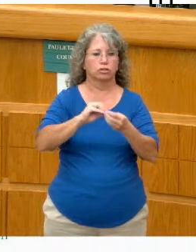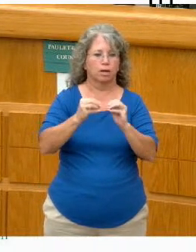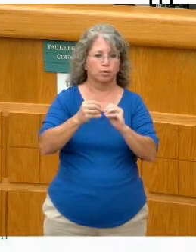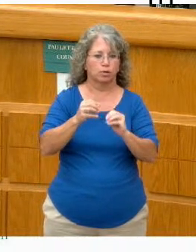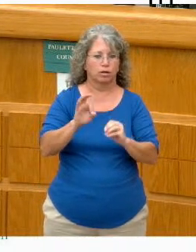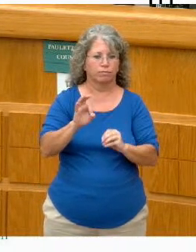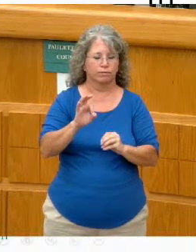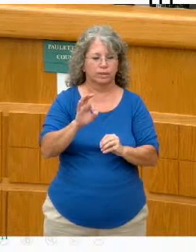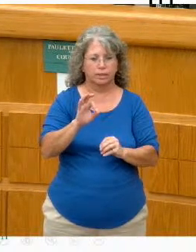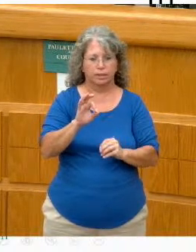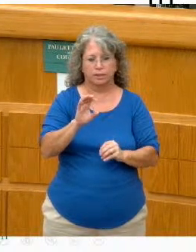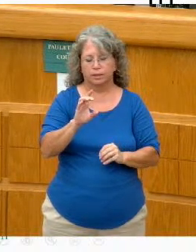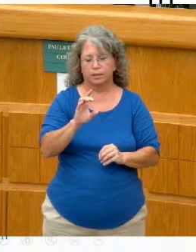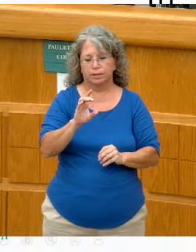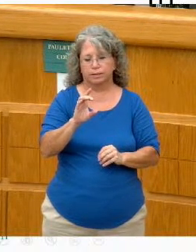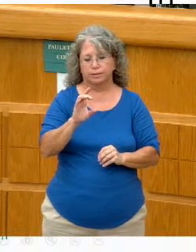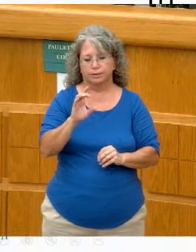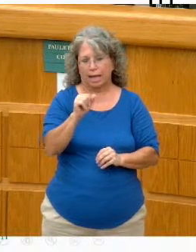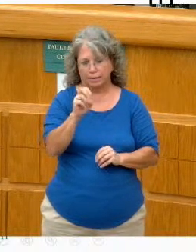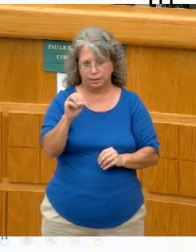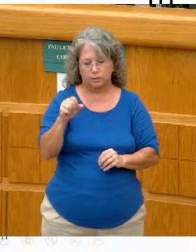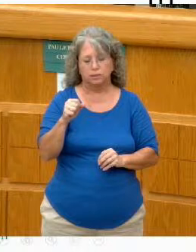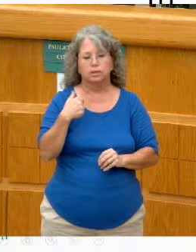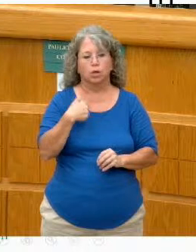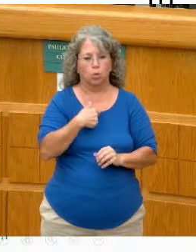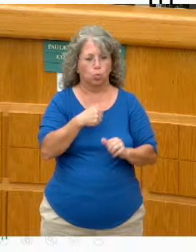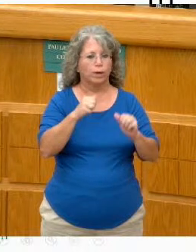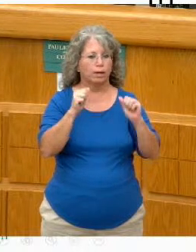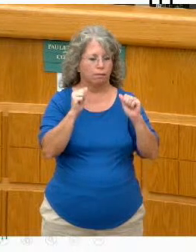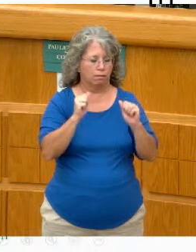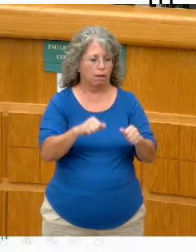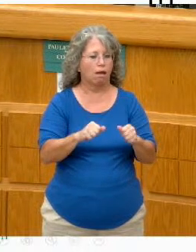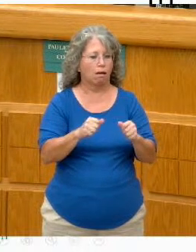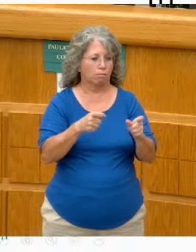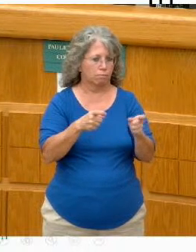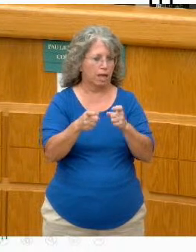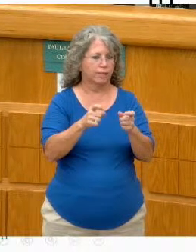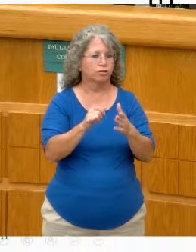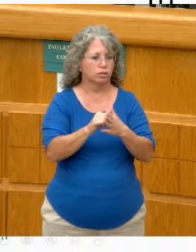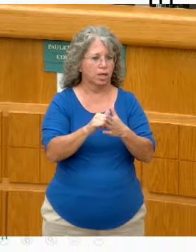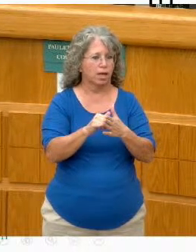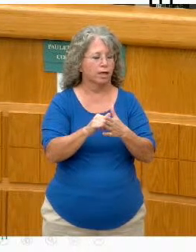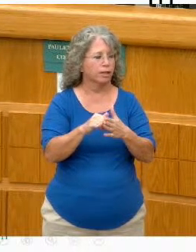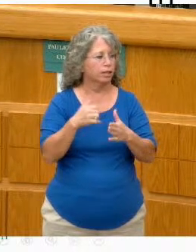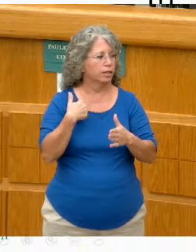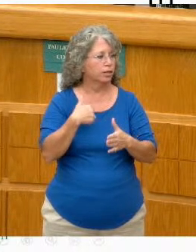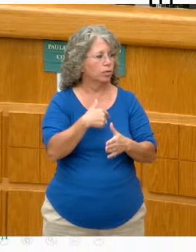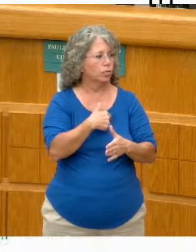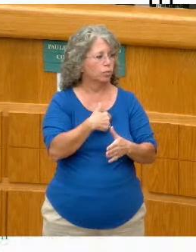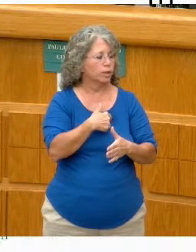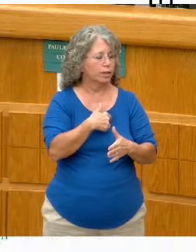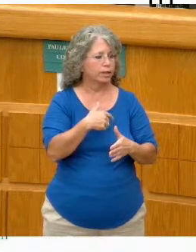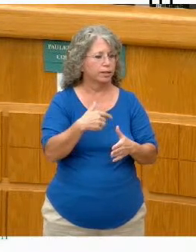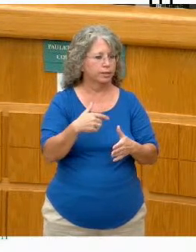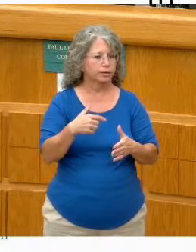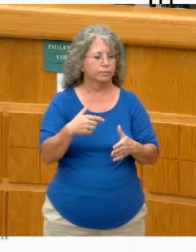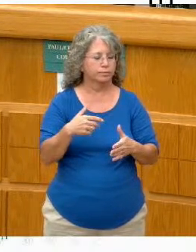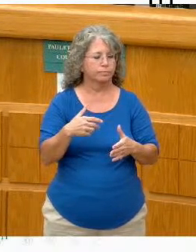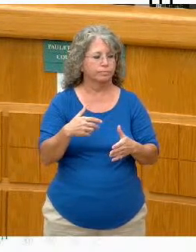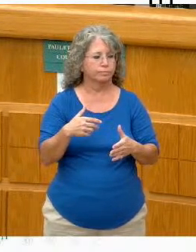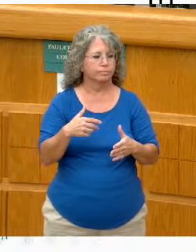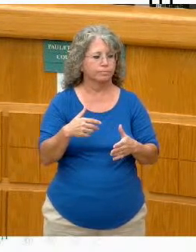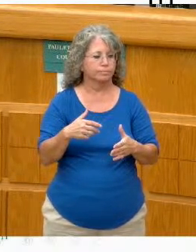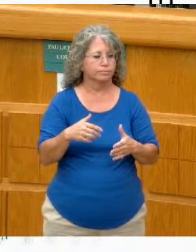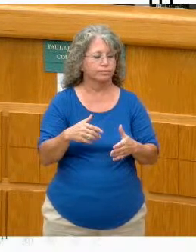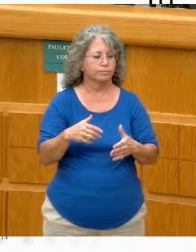have to go back and deal with these. And what we do is we assign, by we, I don't mean me, there's dedicated people at the